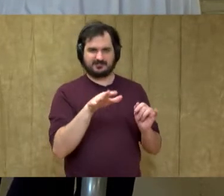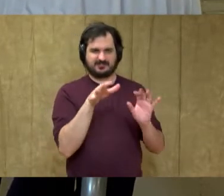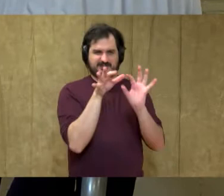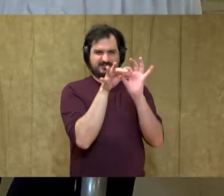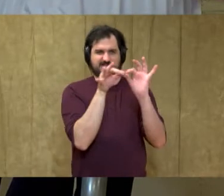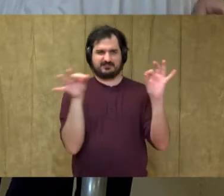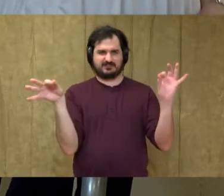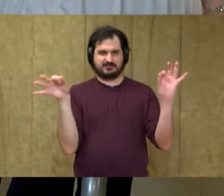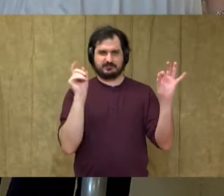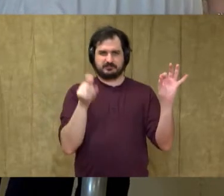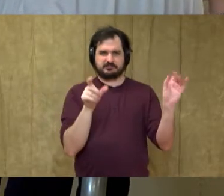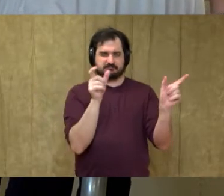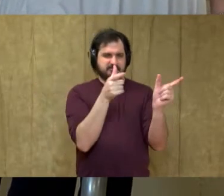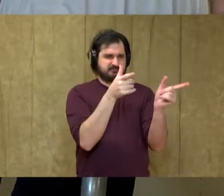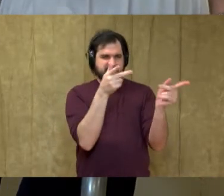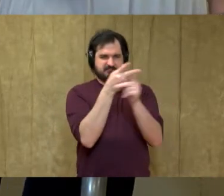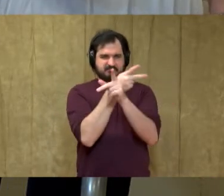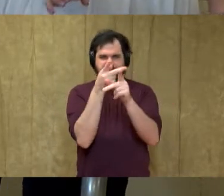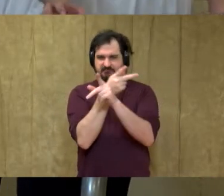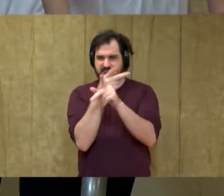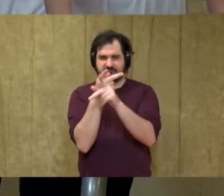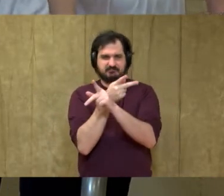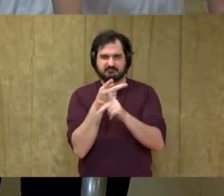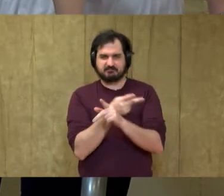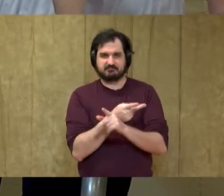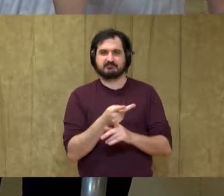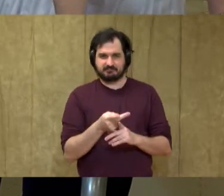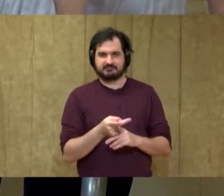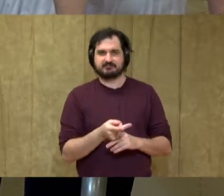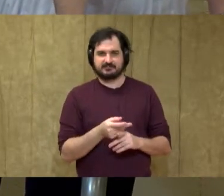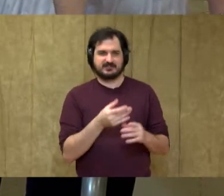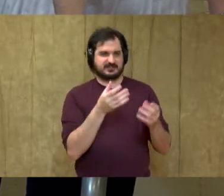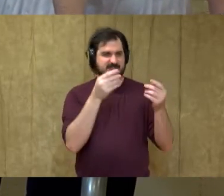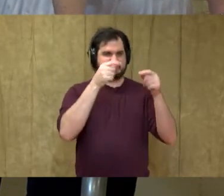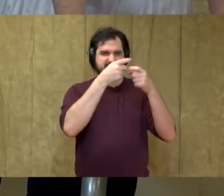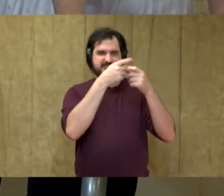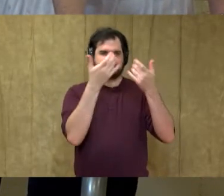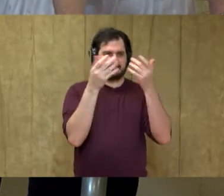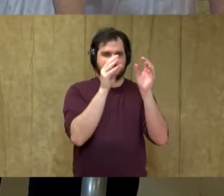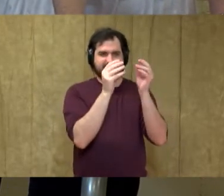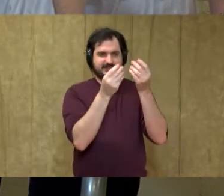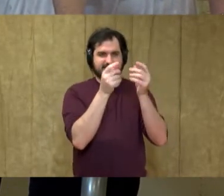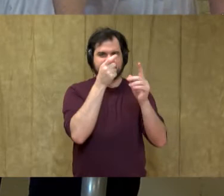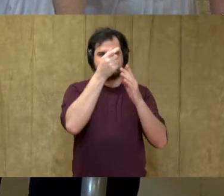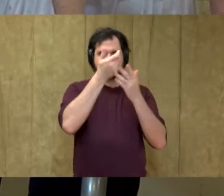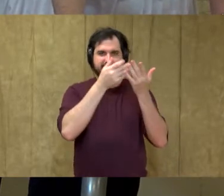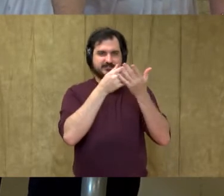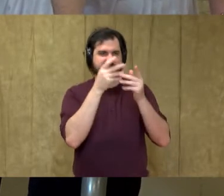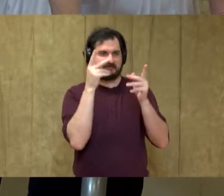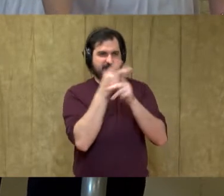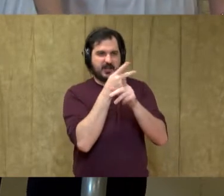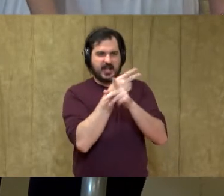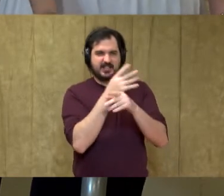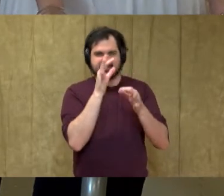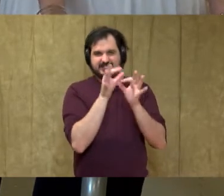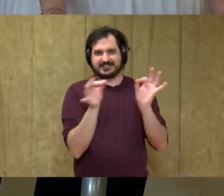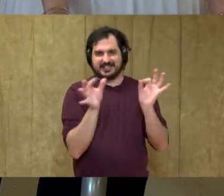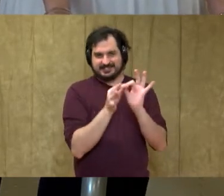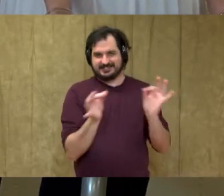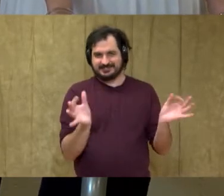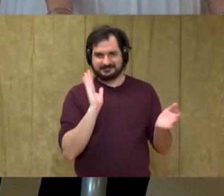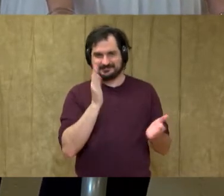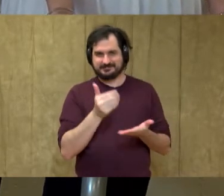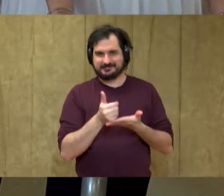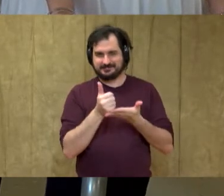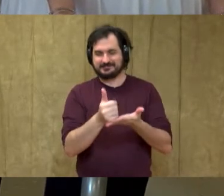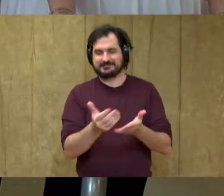okay? So let's take a look and explore this next question. How did the potato